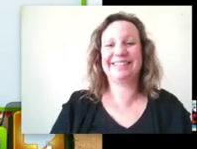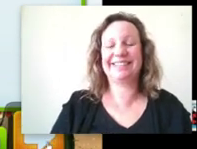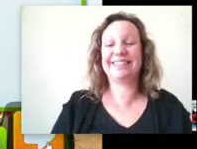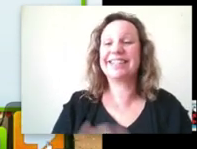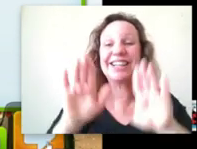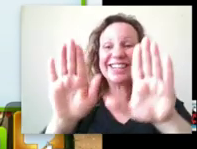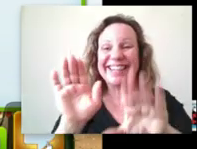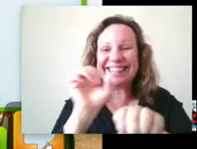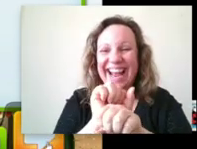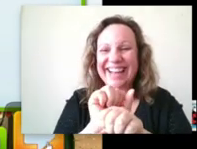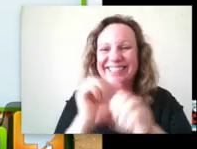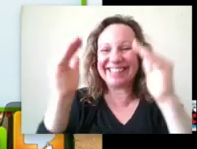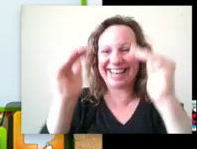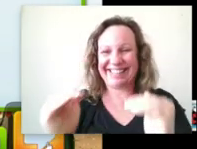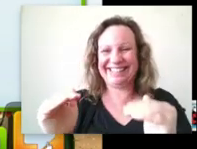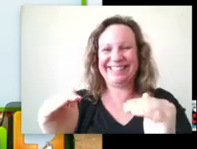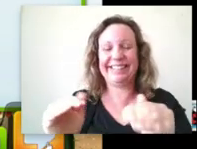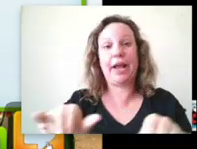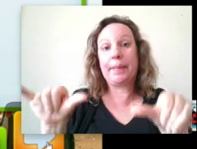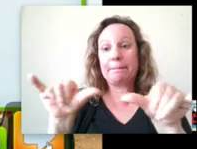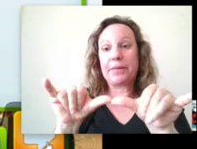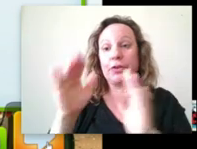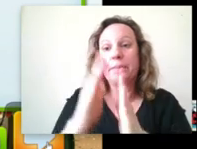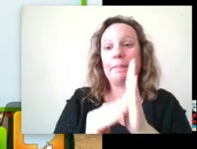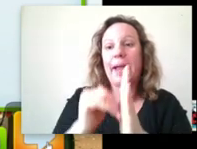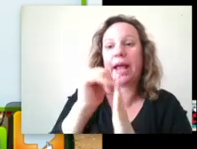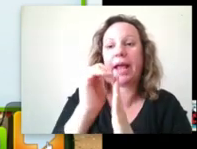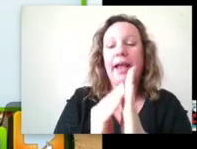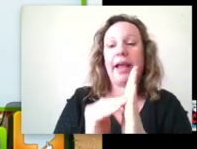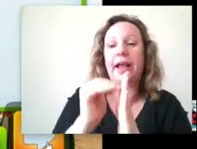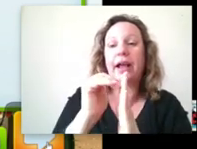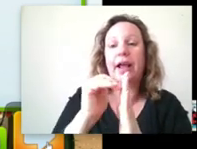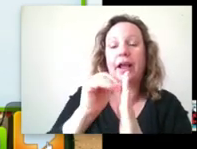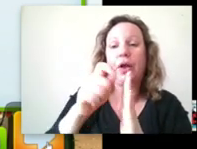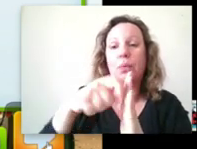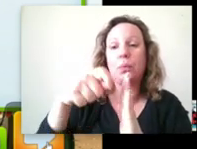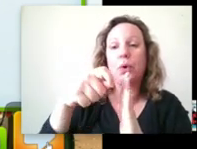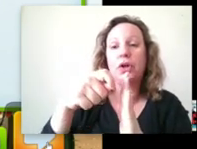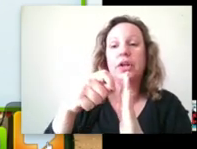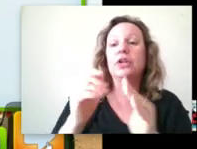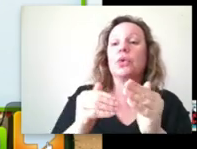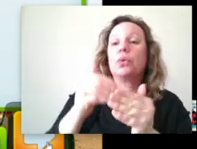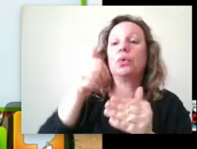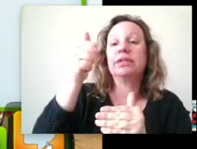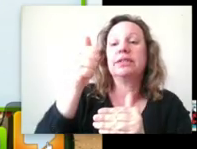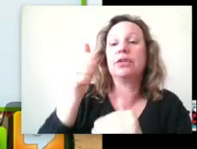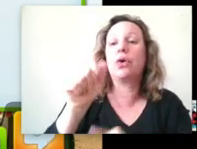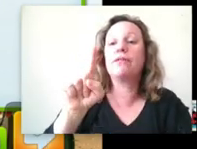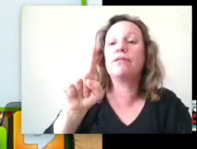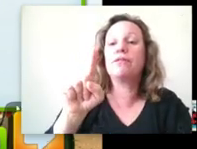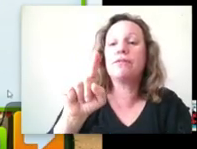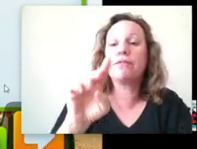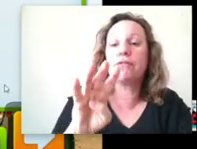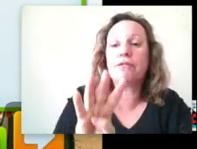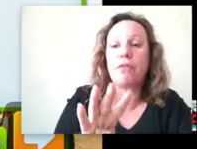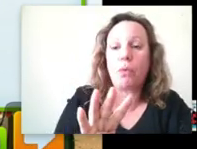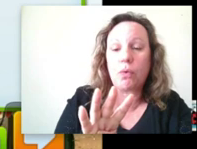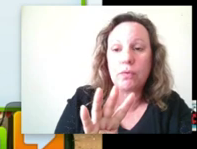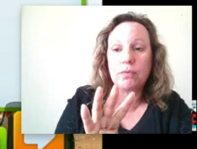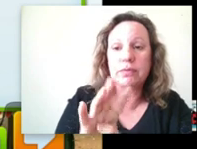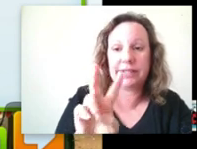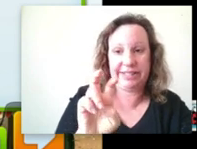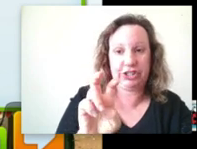Great job. Let's move on. Measure the paintbrush to the nearest 4th inch. Okay, so now I'm looking